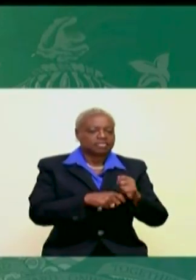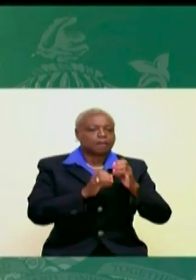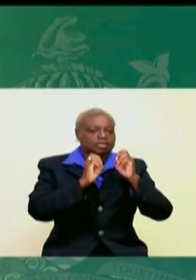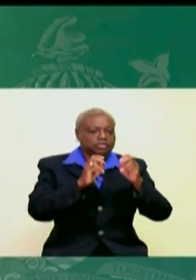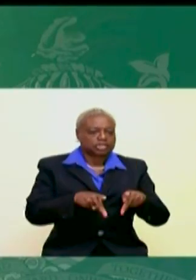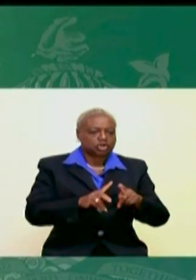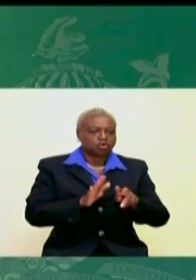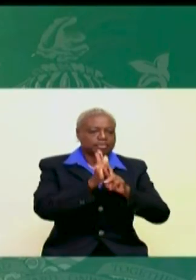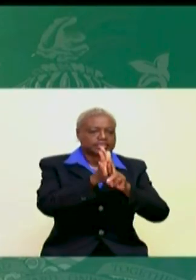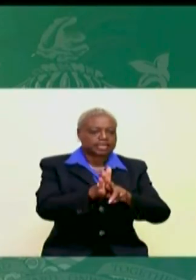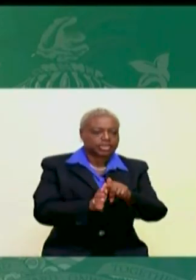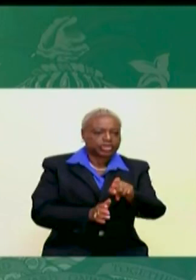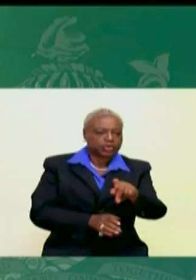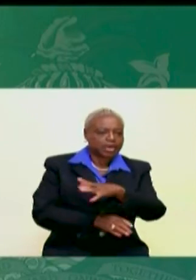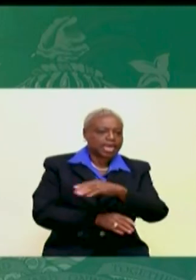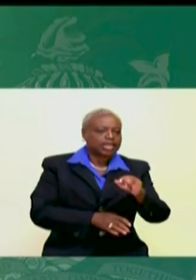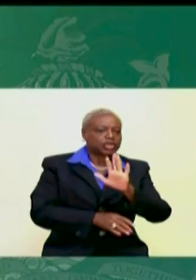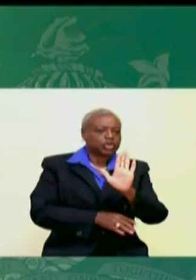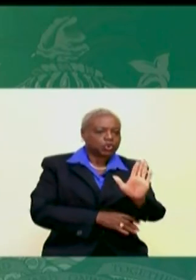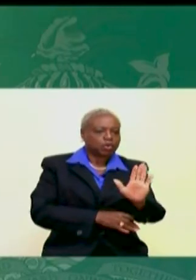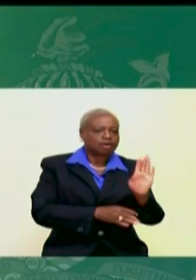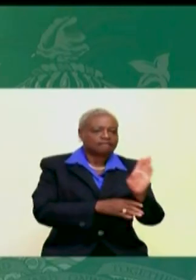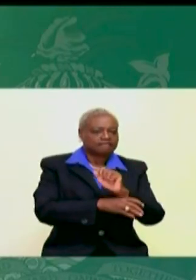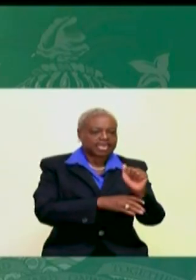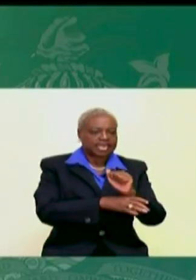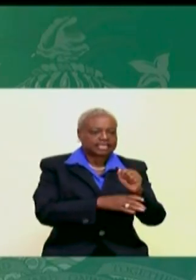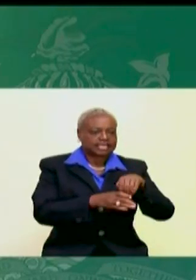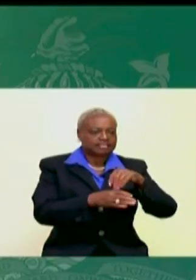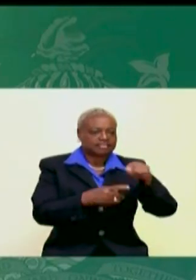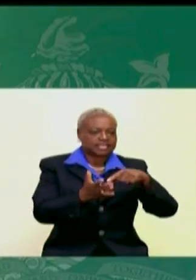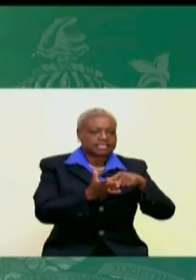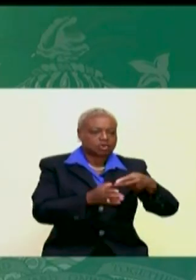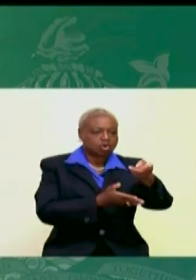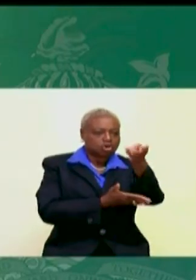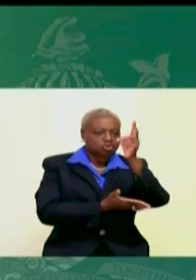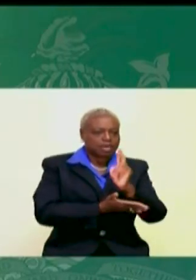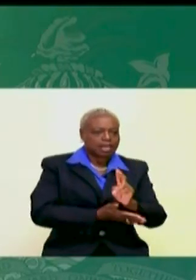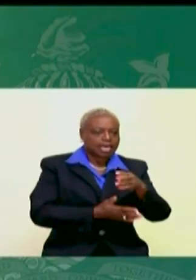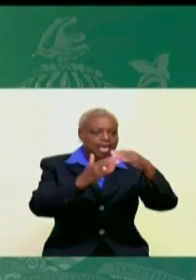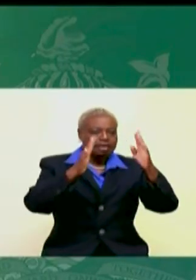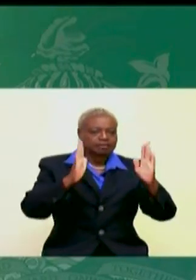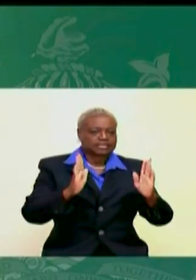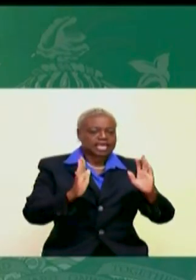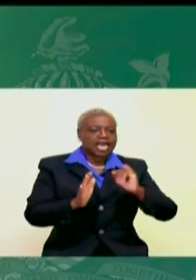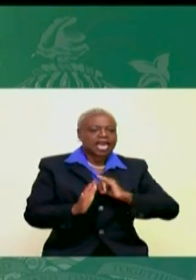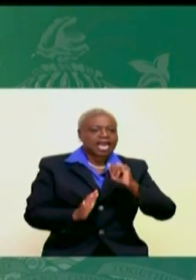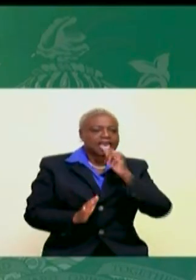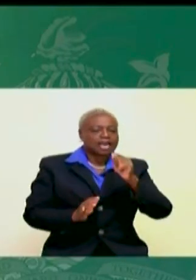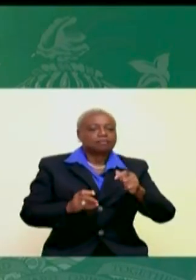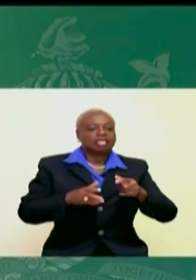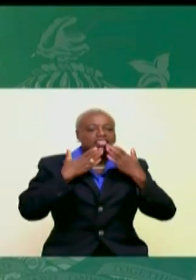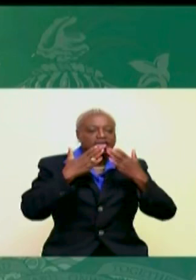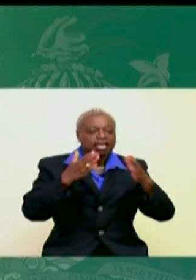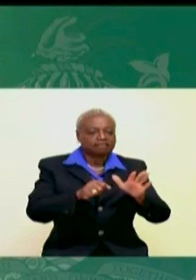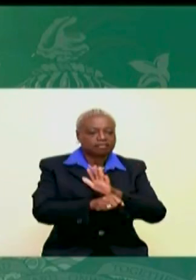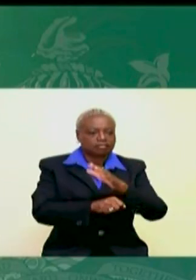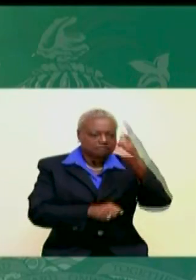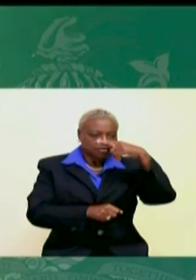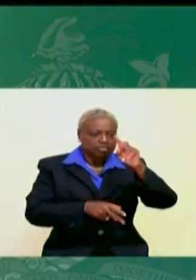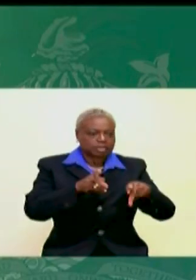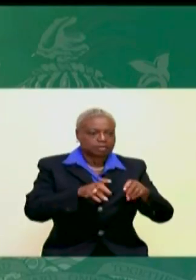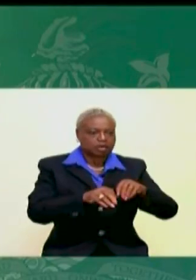represent you and your affairs in this honorable house. I am truly grateful for the constituents of